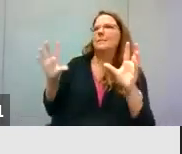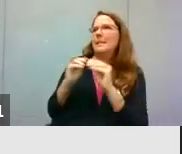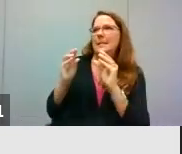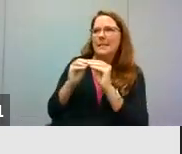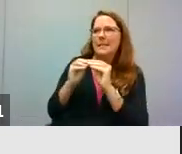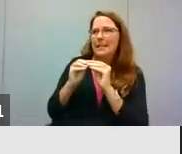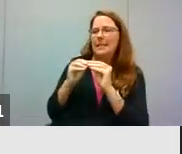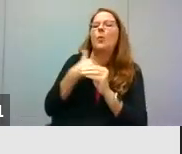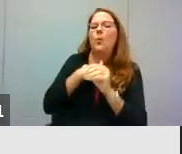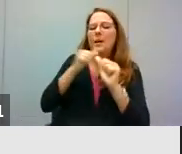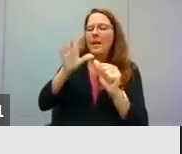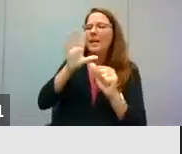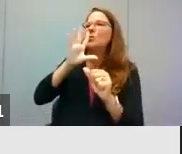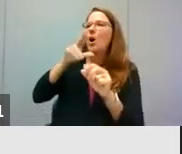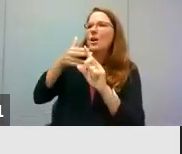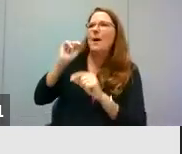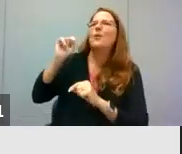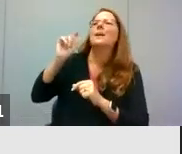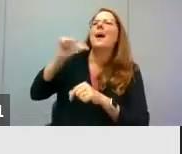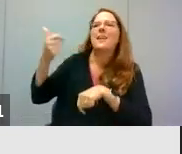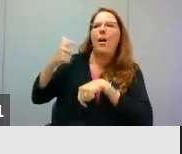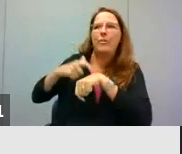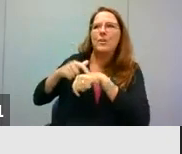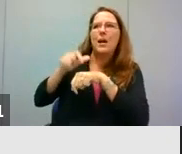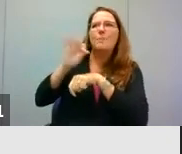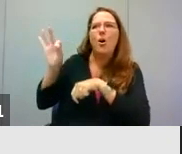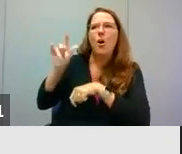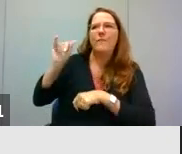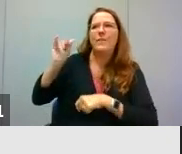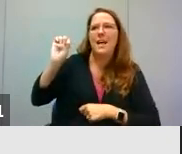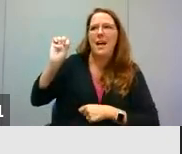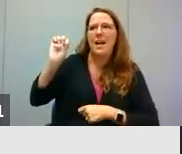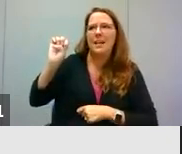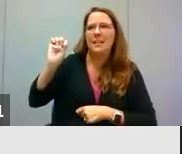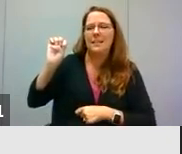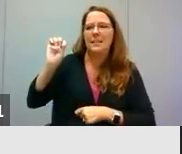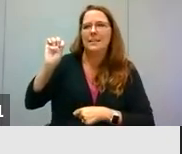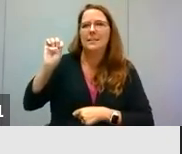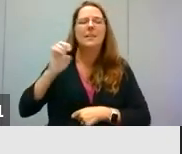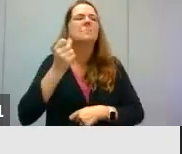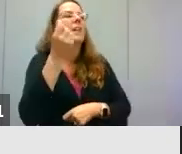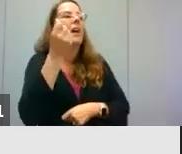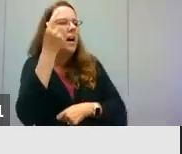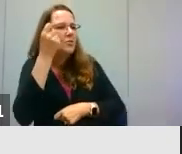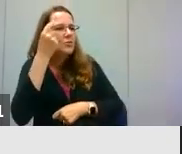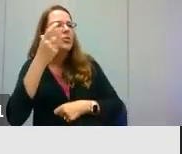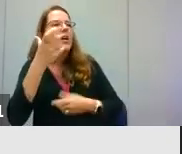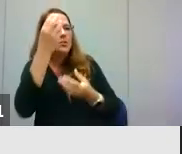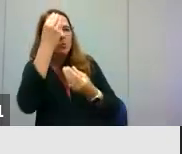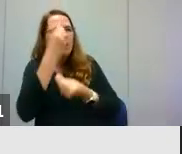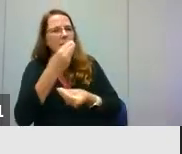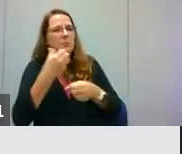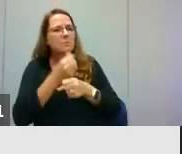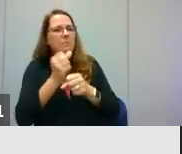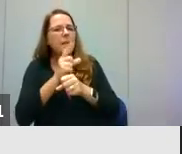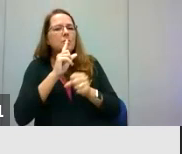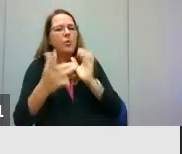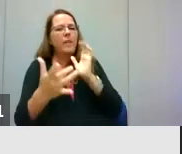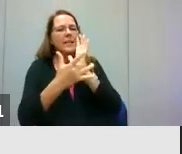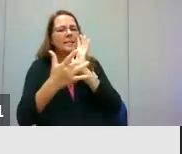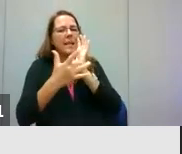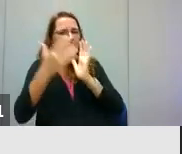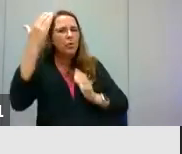meeting. We can talk about this at another time offline. Understood. I just wanted to make sure the technical was aware that I